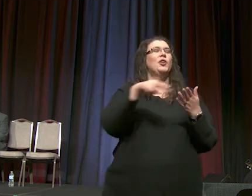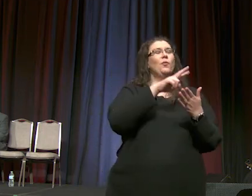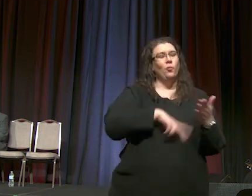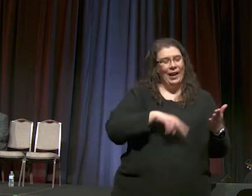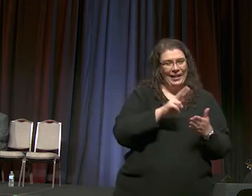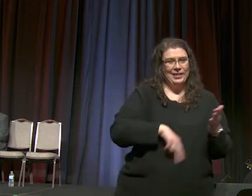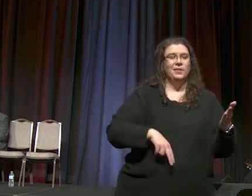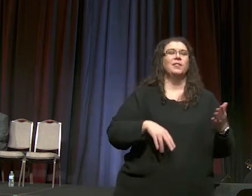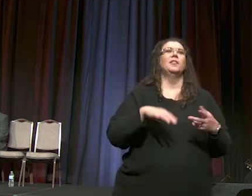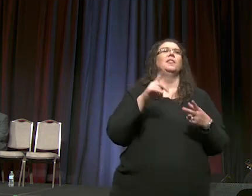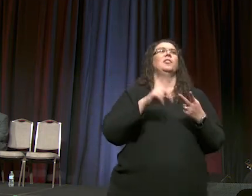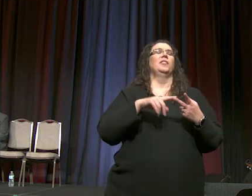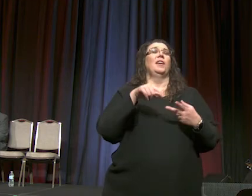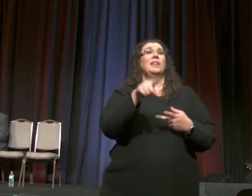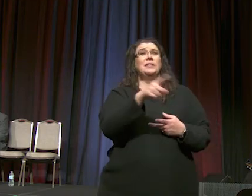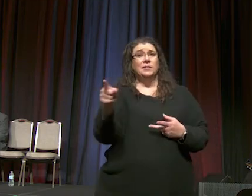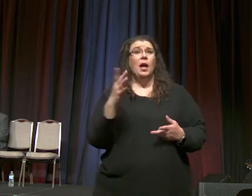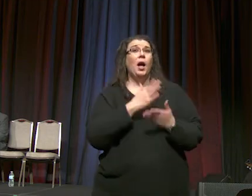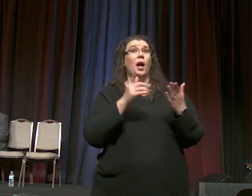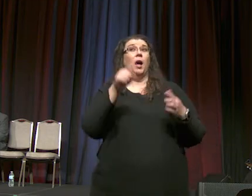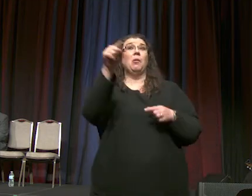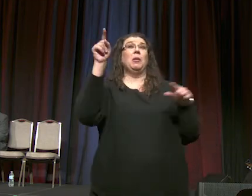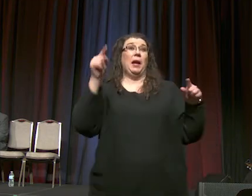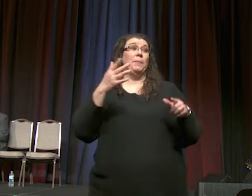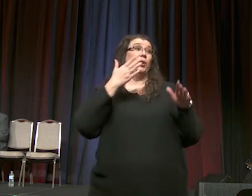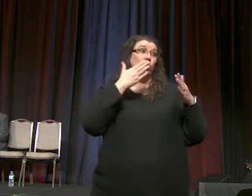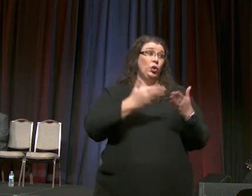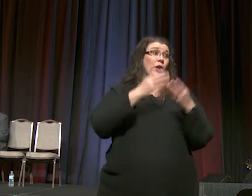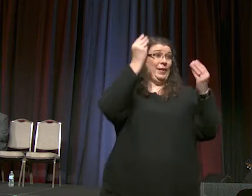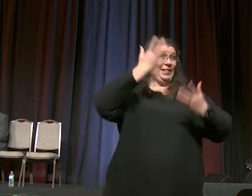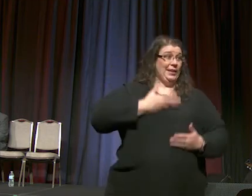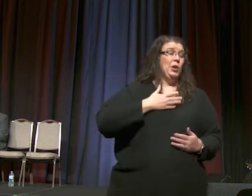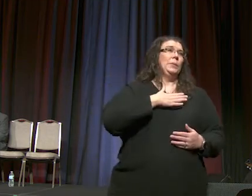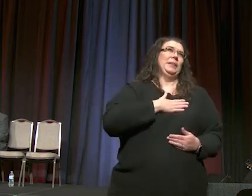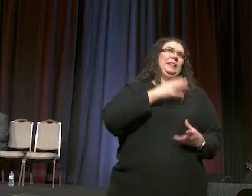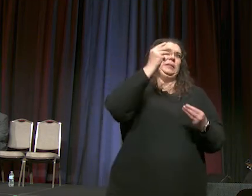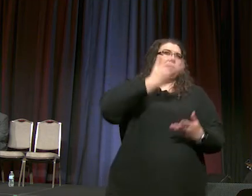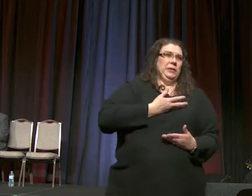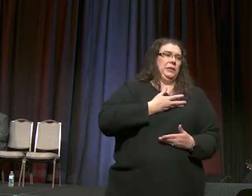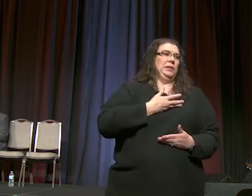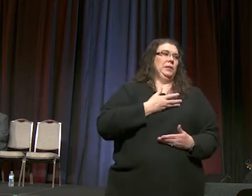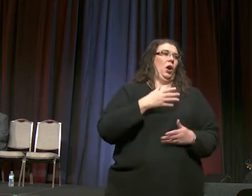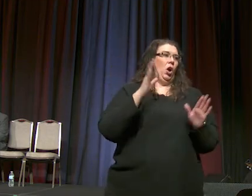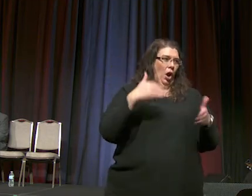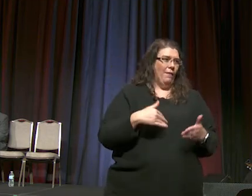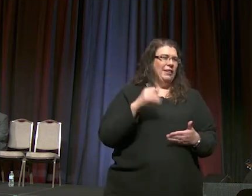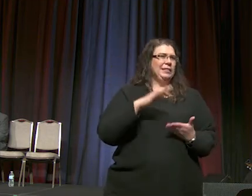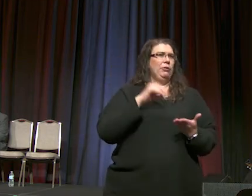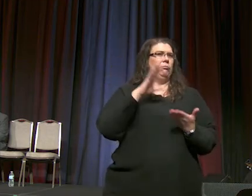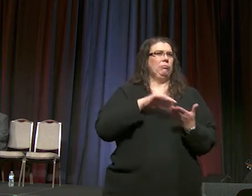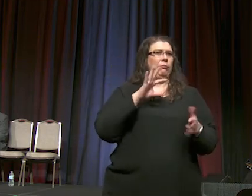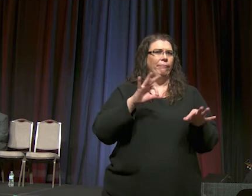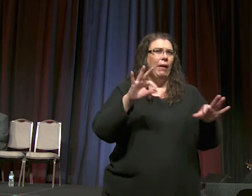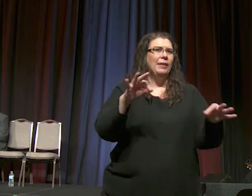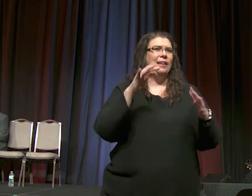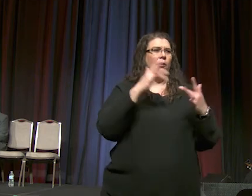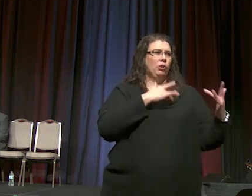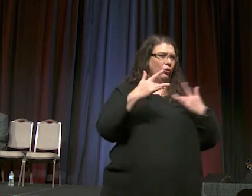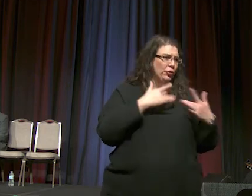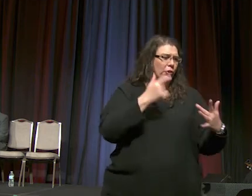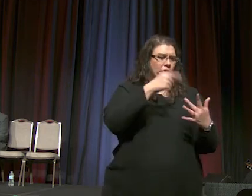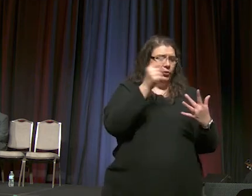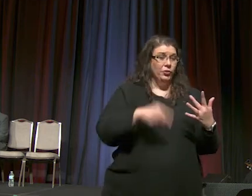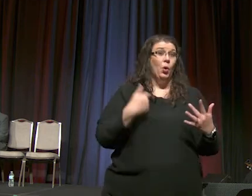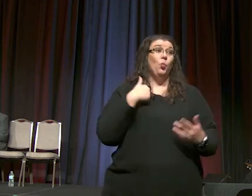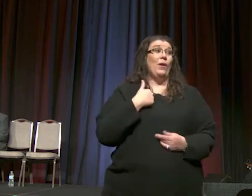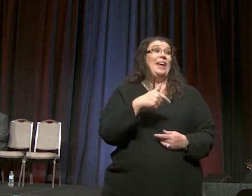you have been great about letting us know. Please contact our office if you learn of any of these concerns. We have to